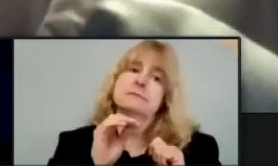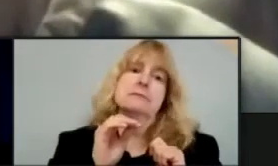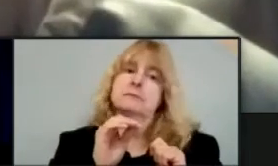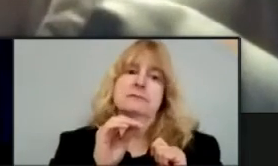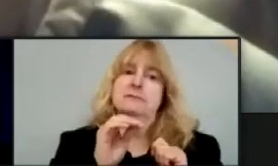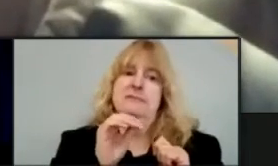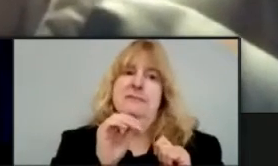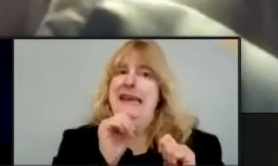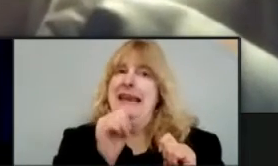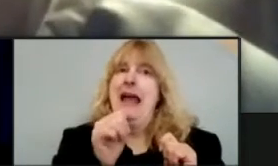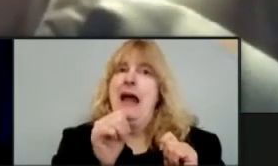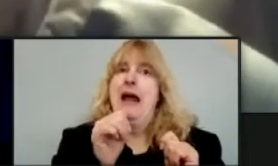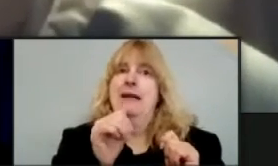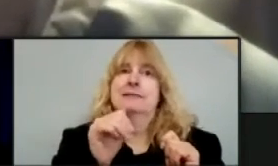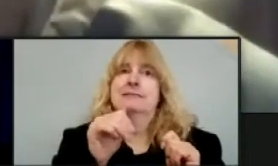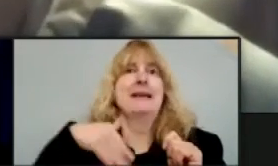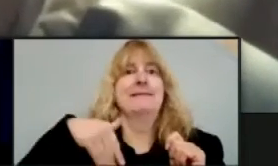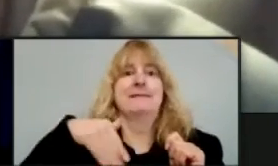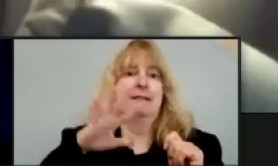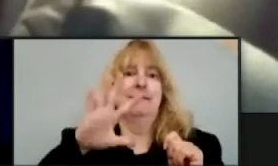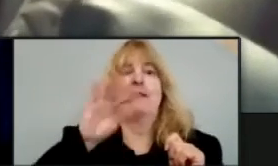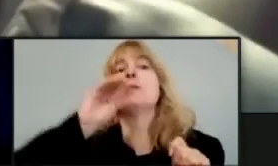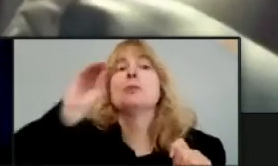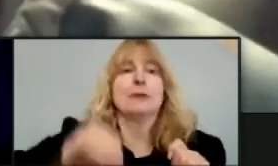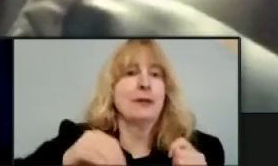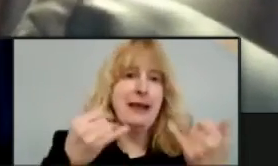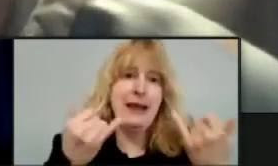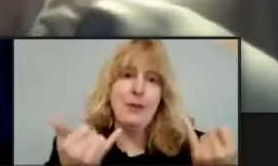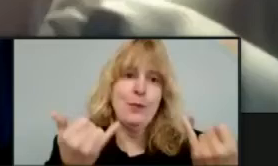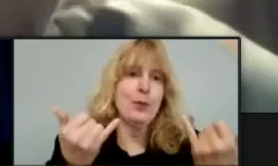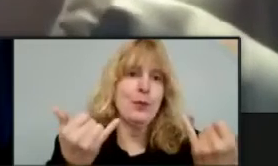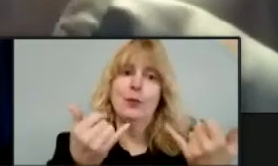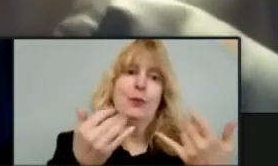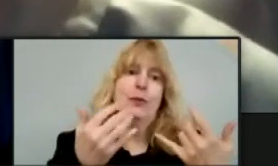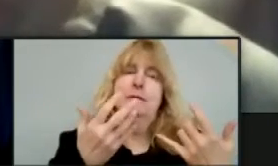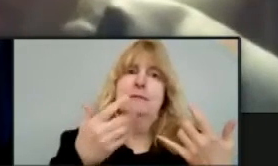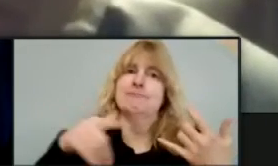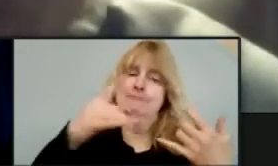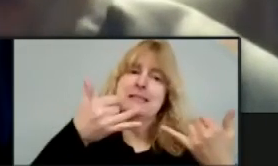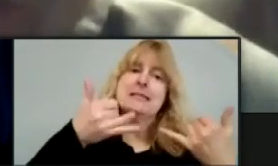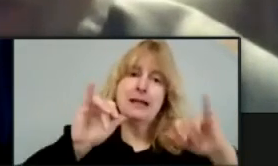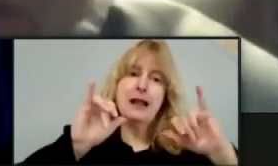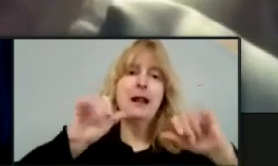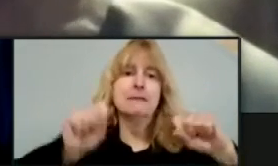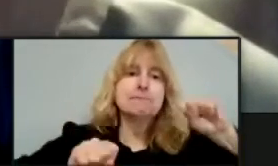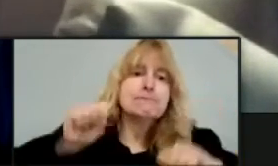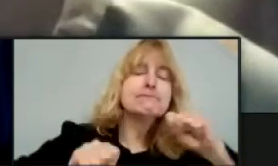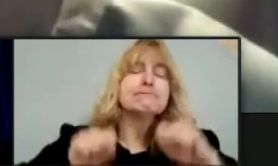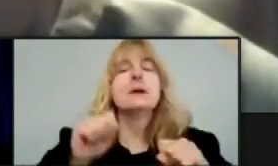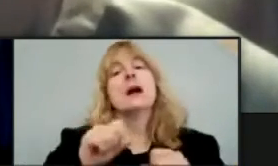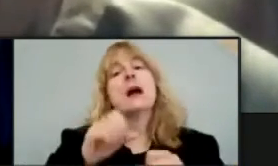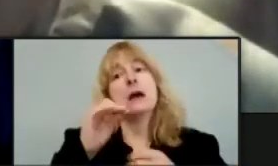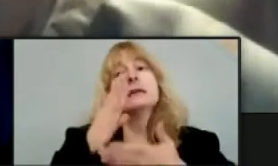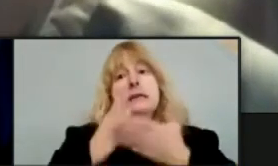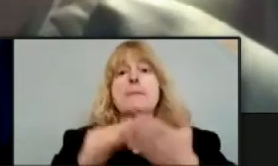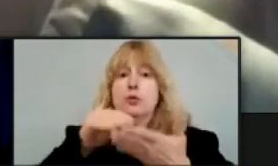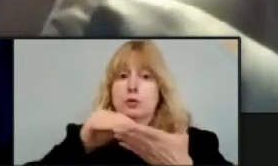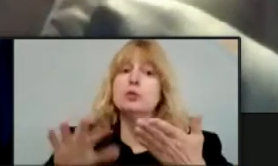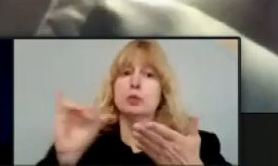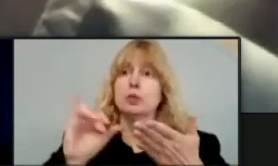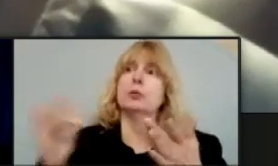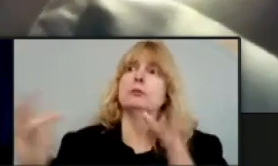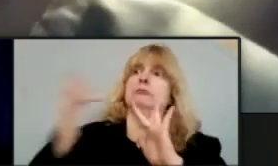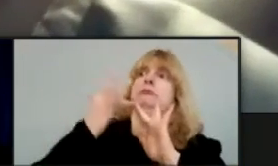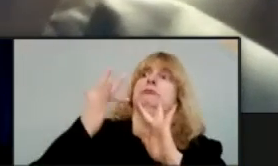right now. And so that's where we stand. And I'll also address this issue because some students have reached out to me. It's